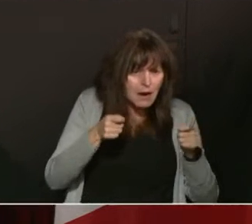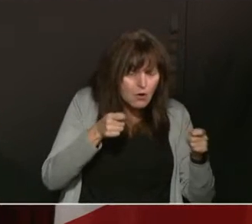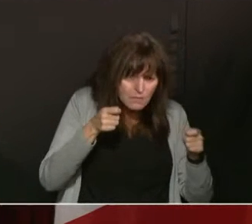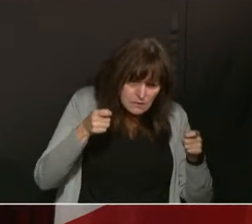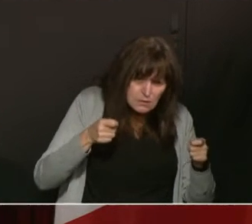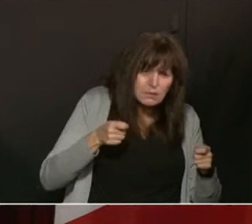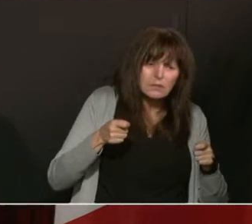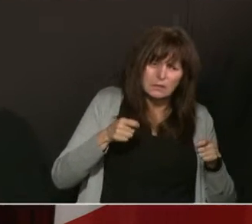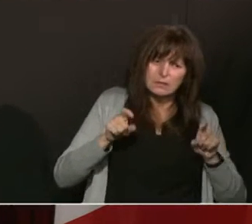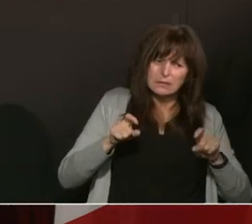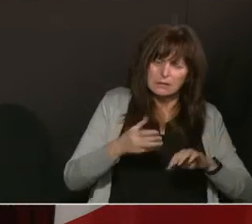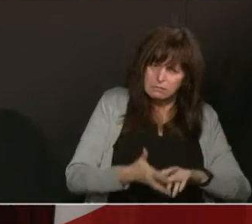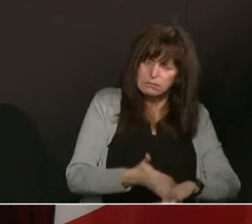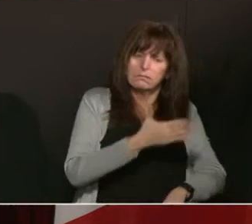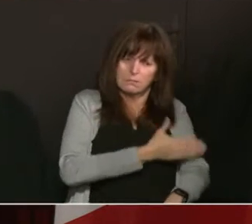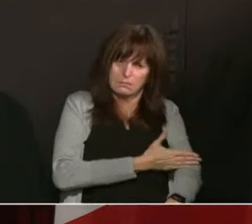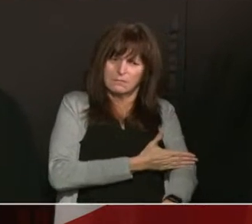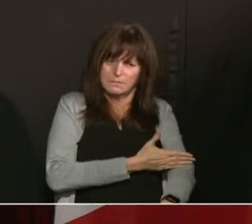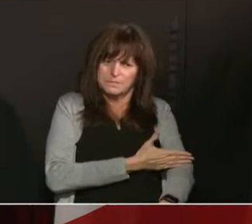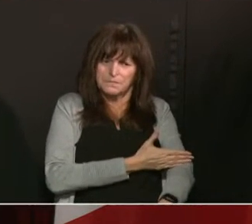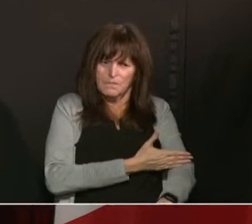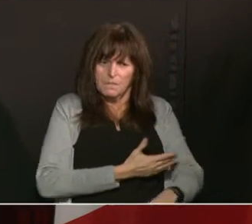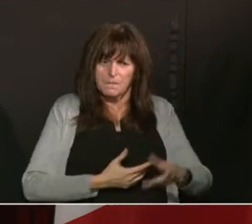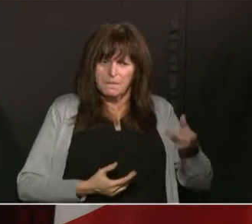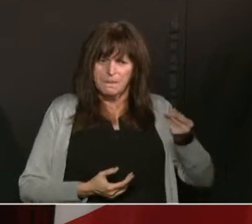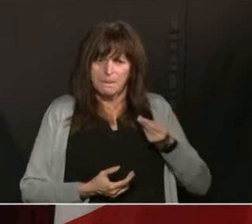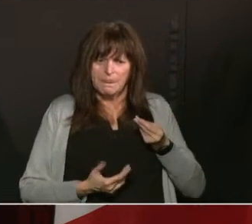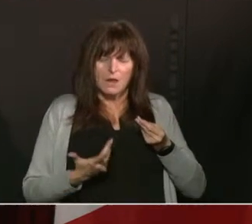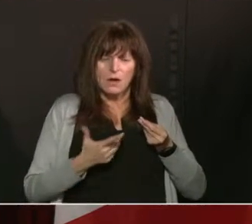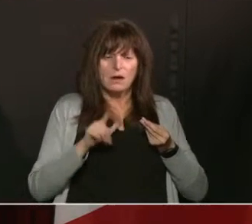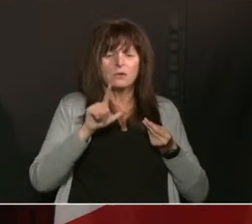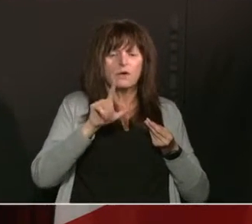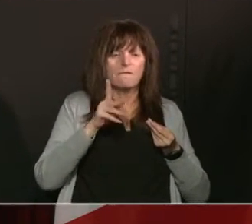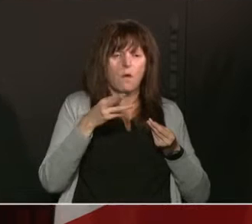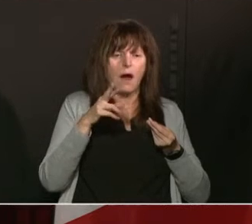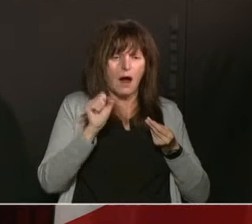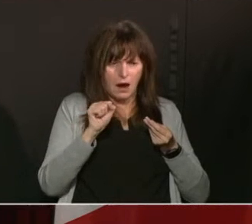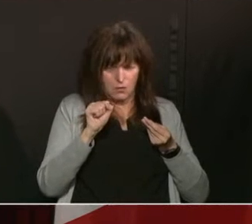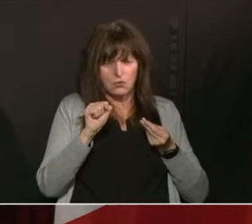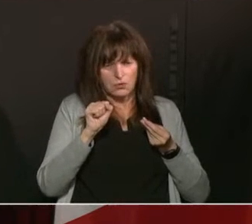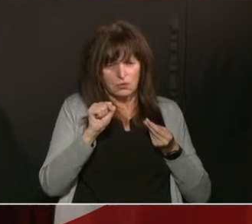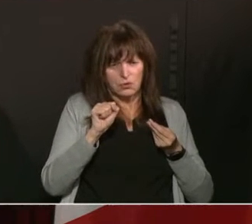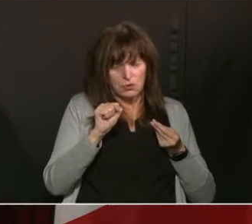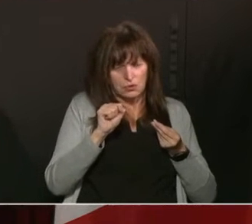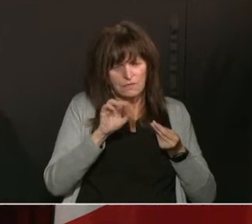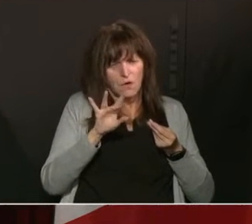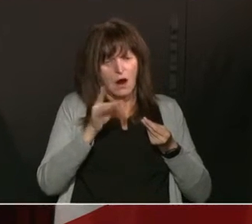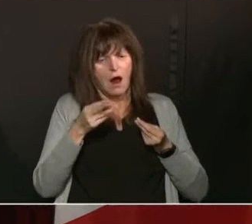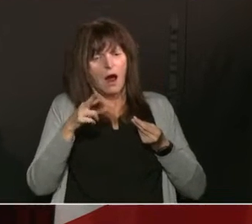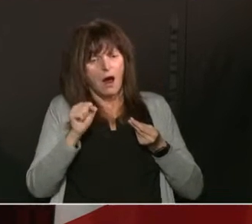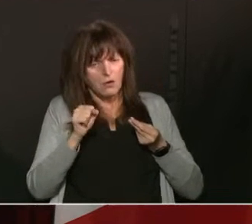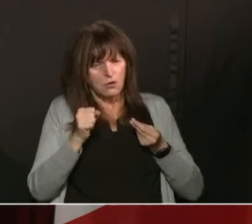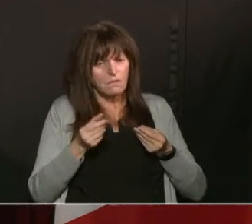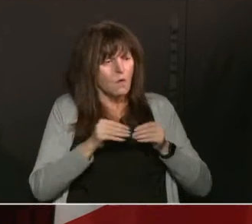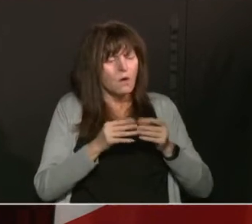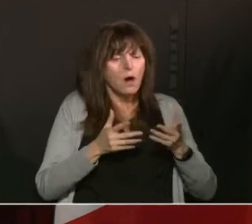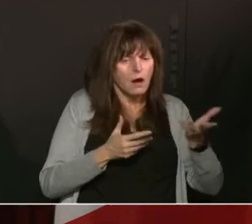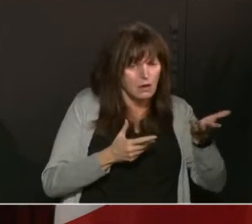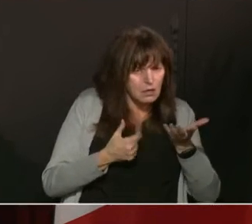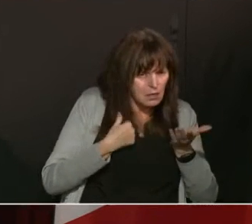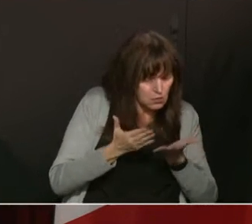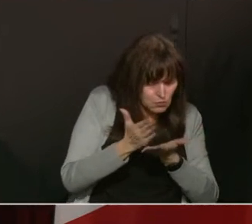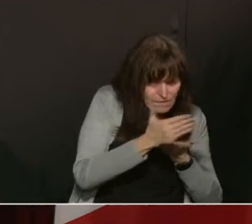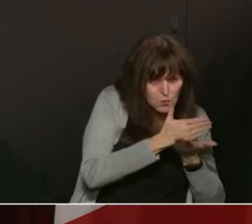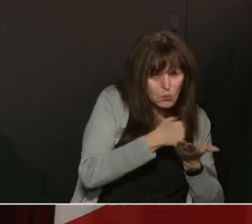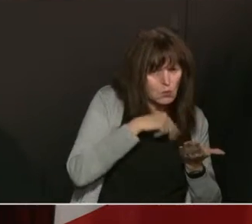24, 48 hours to get further review of access. We've as you've seen, I think we had